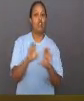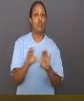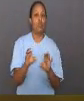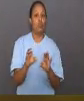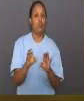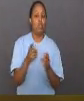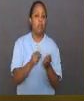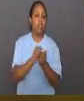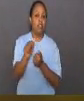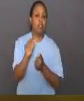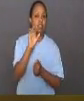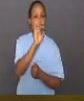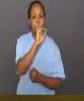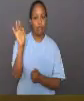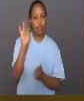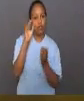left around